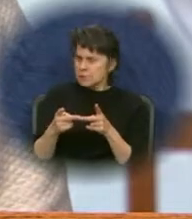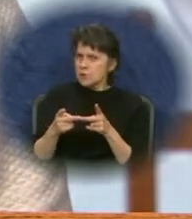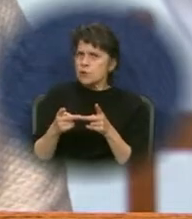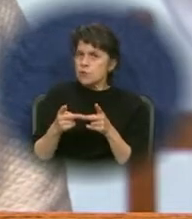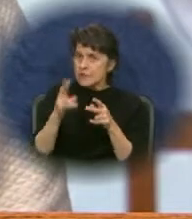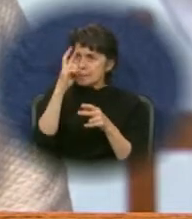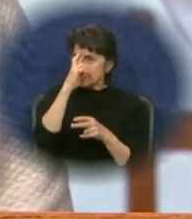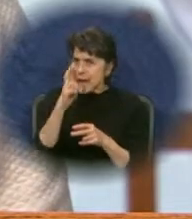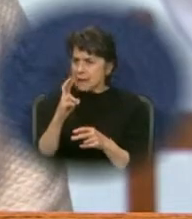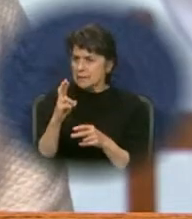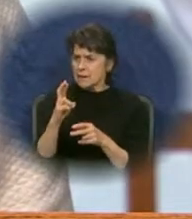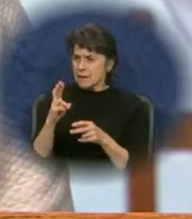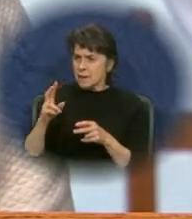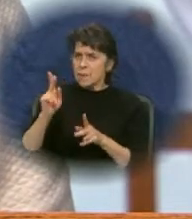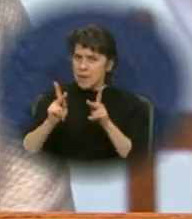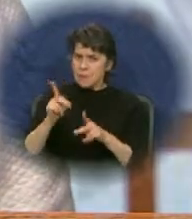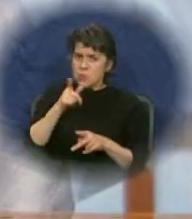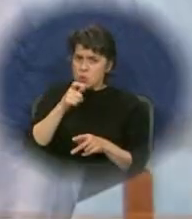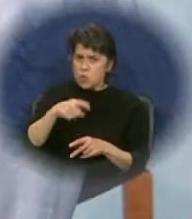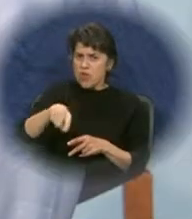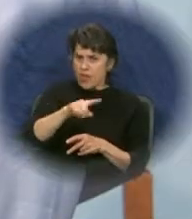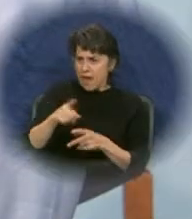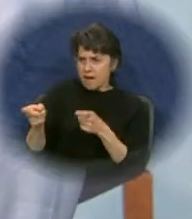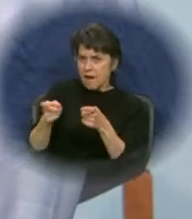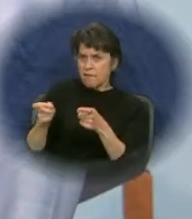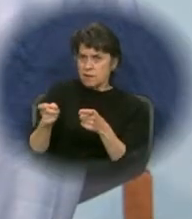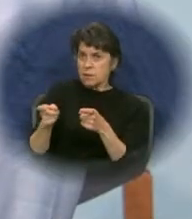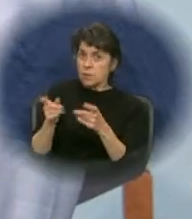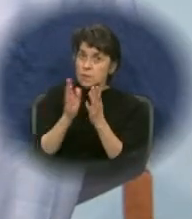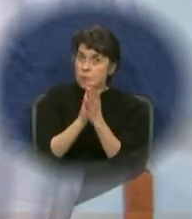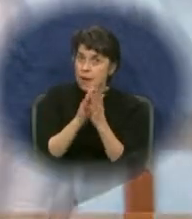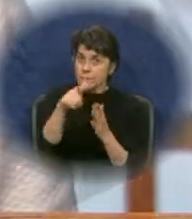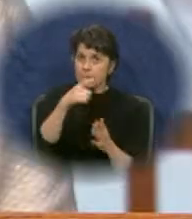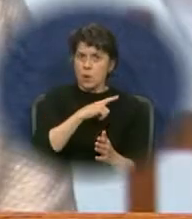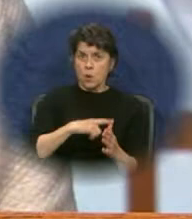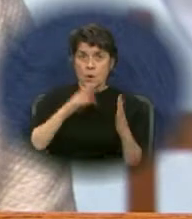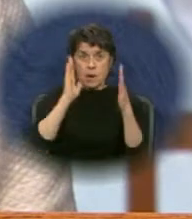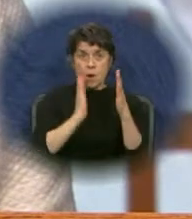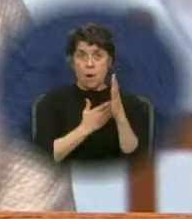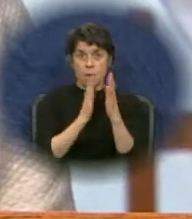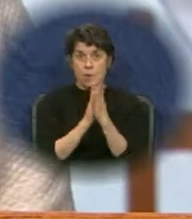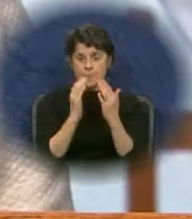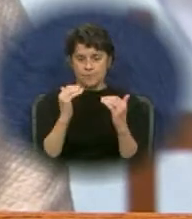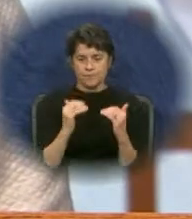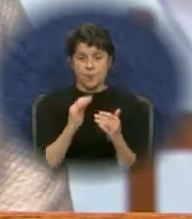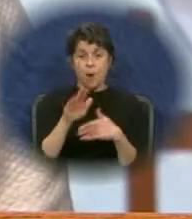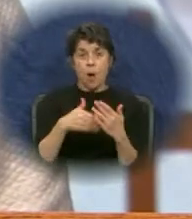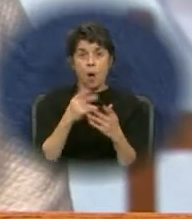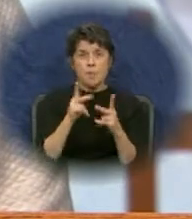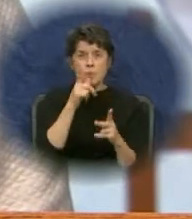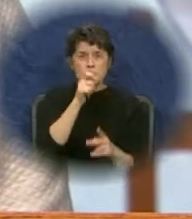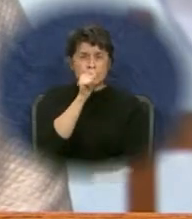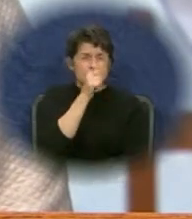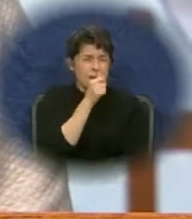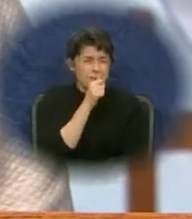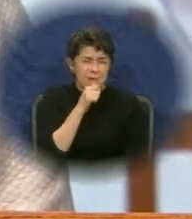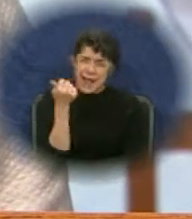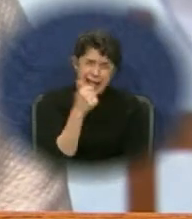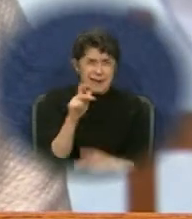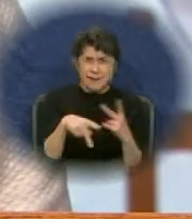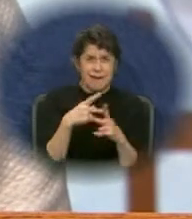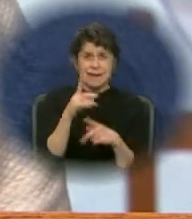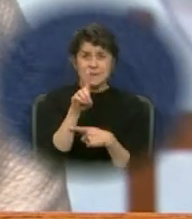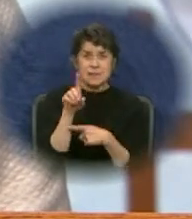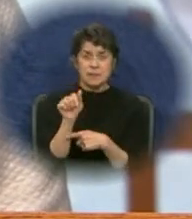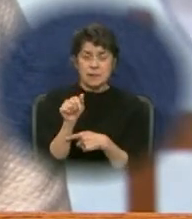those they govern. We pray to the Lord. Lord, hear our prayer. That all who suffer illness and disabilities of any kind